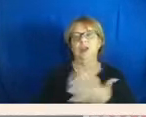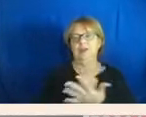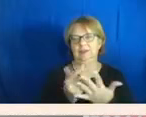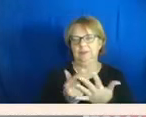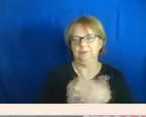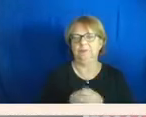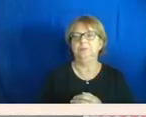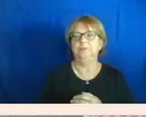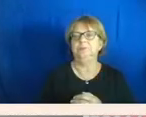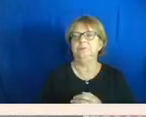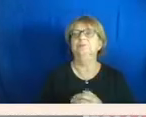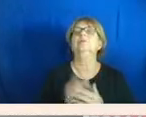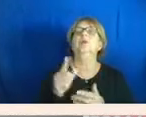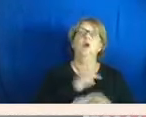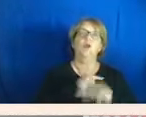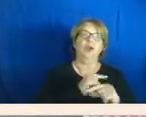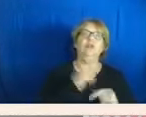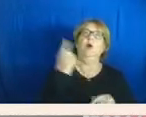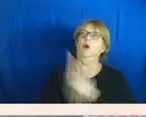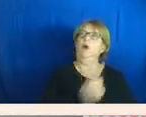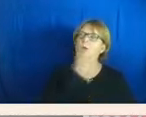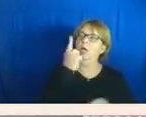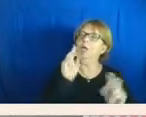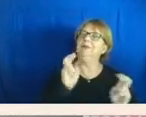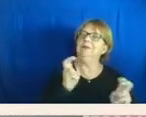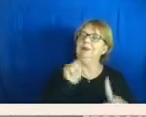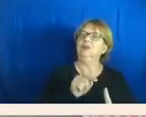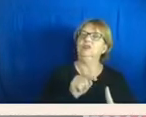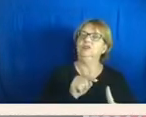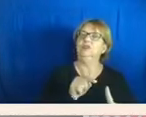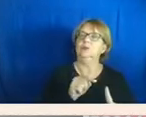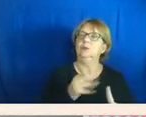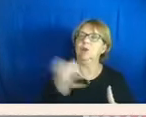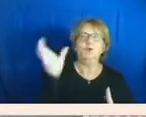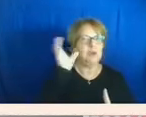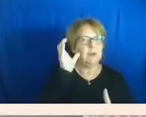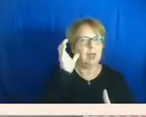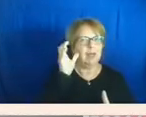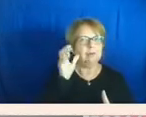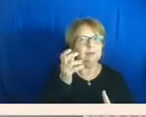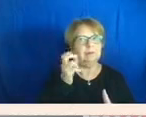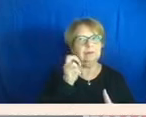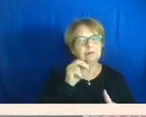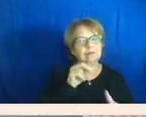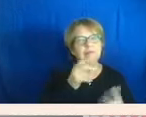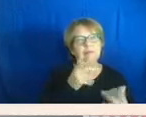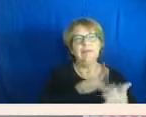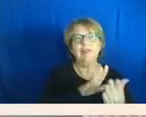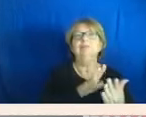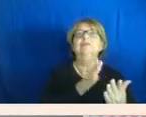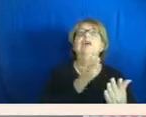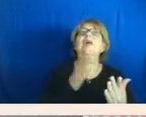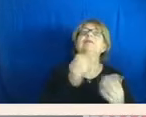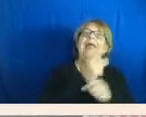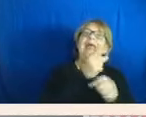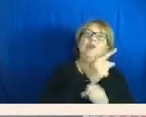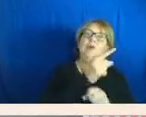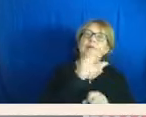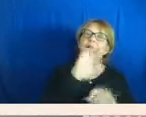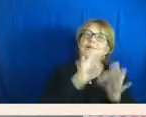guardianship is always an issue that people want to hear about when they come to the face-to-face annual Family Cafe. And so this is your opportunity to hear all about